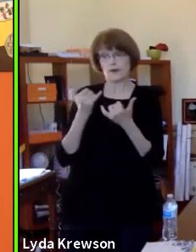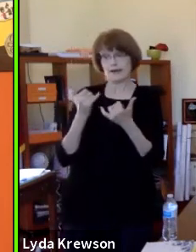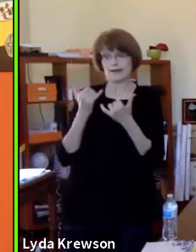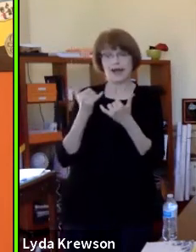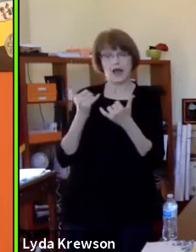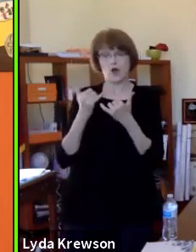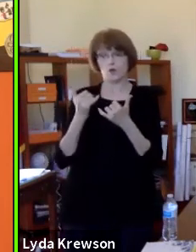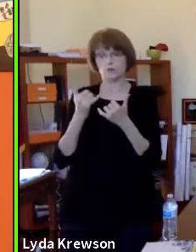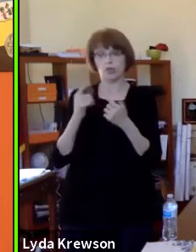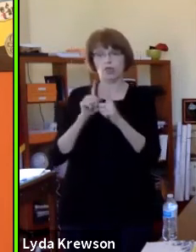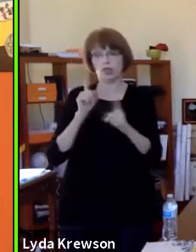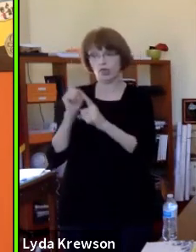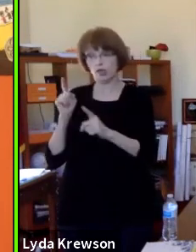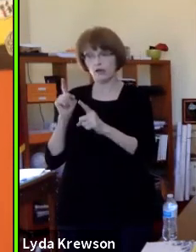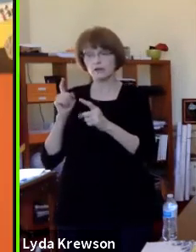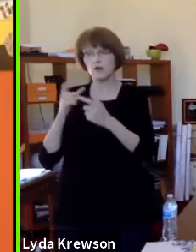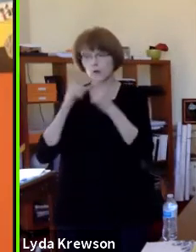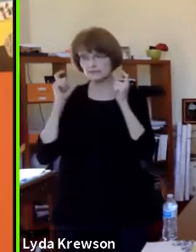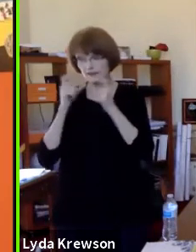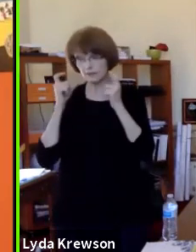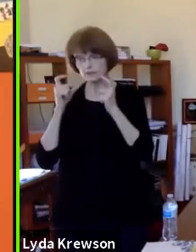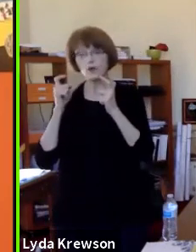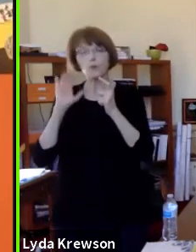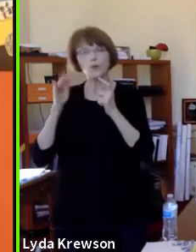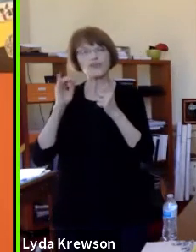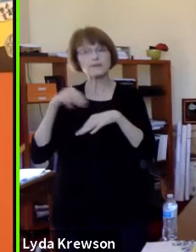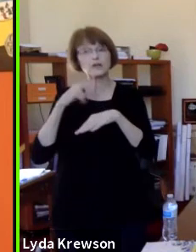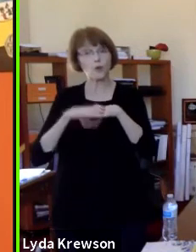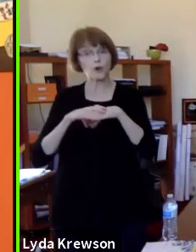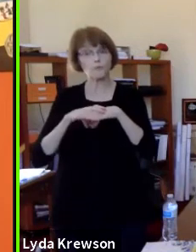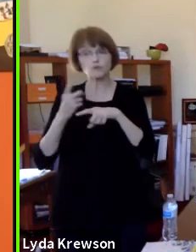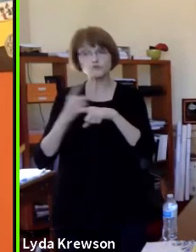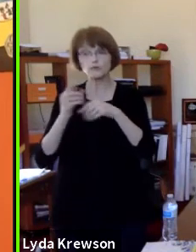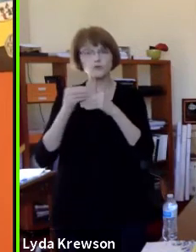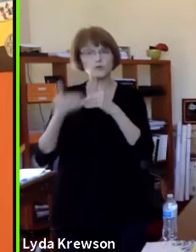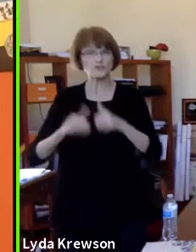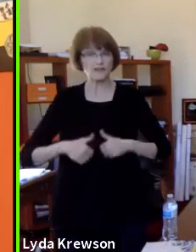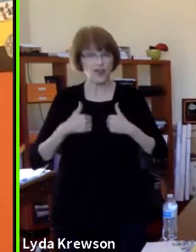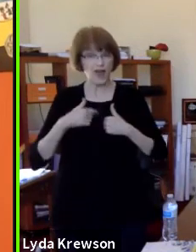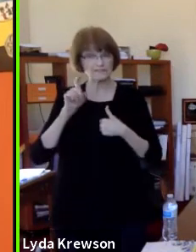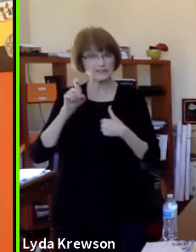our lives? So, Cameron, that is a good question.